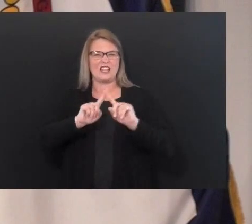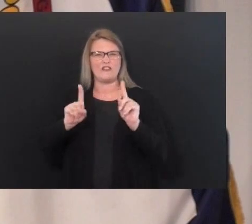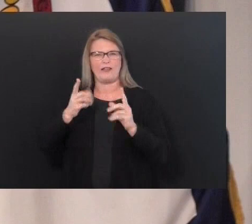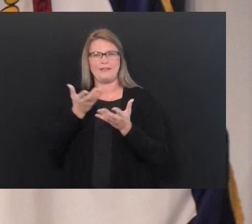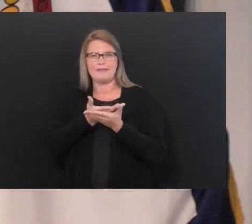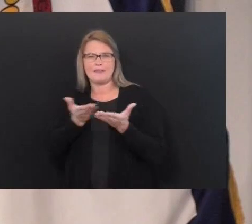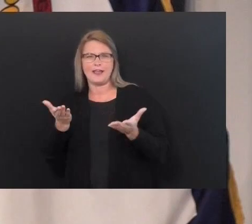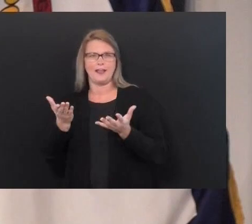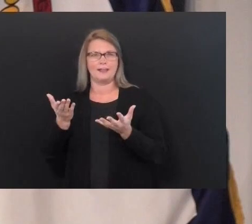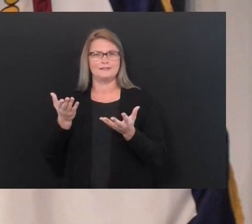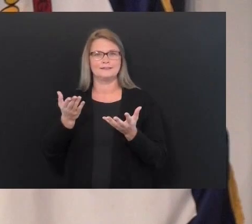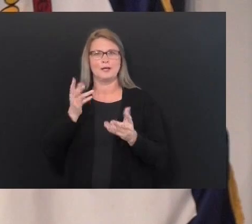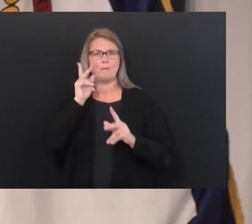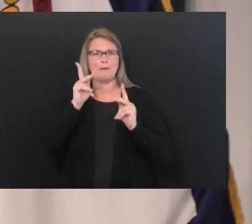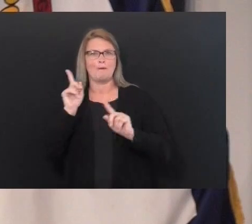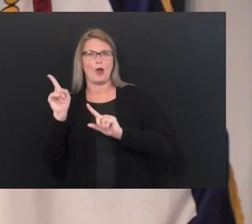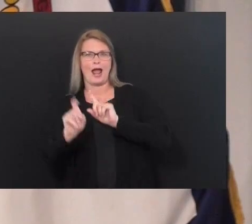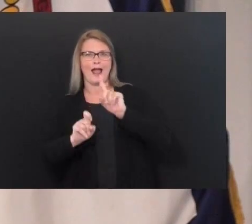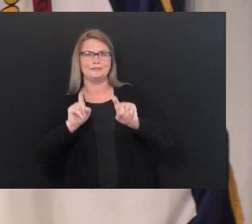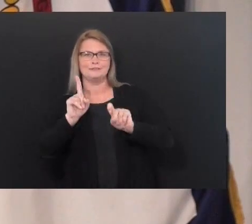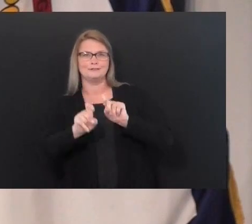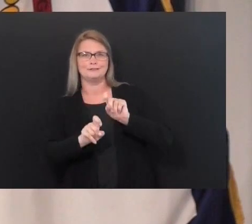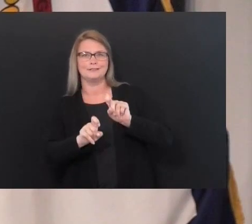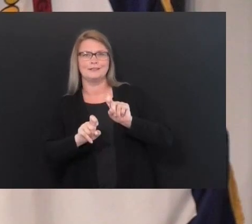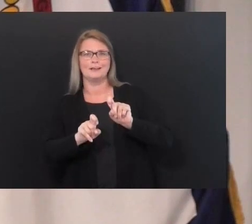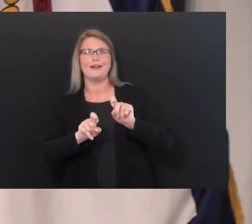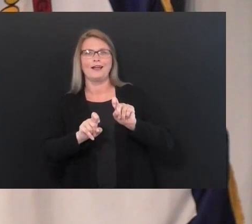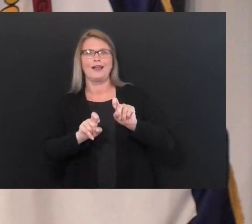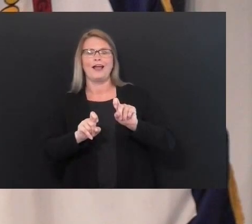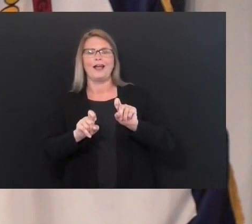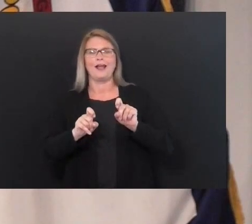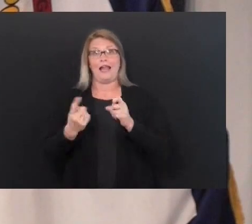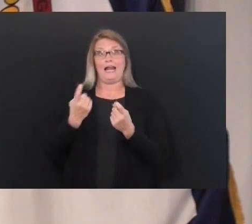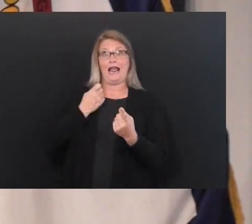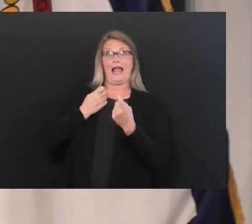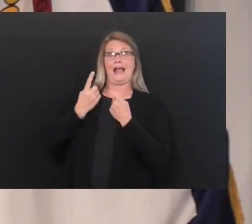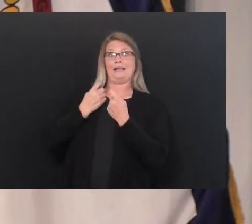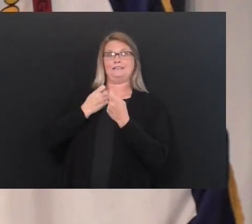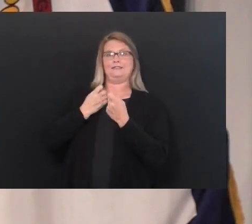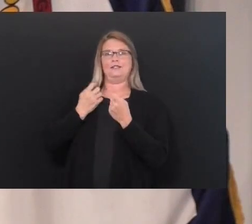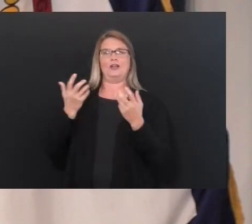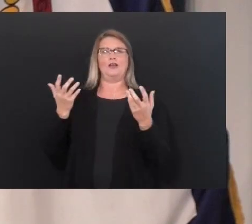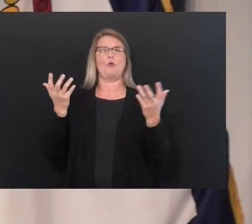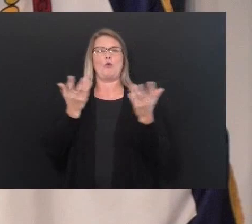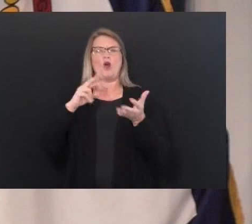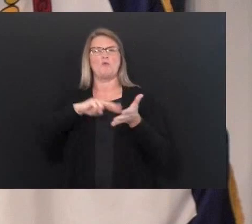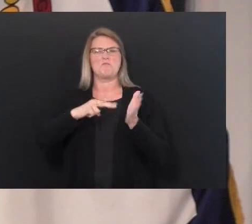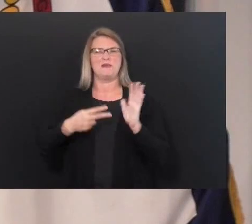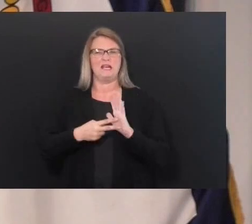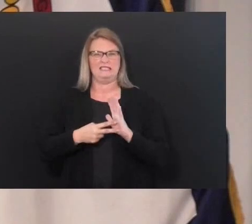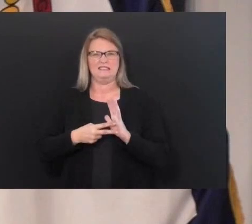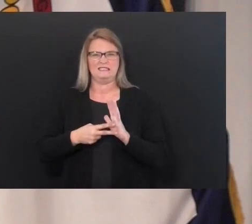discrepancies that have already come up and everything, and the correct interpretation of them.